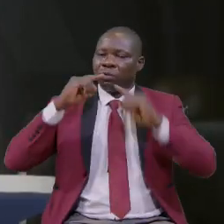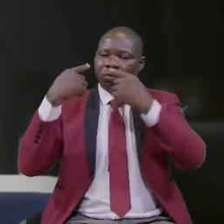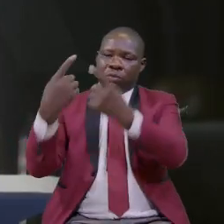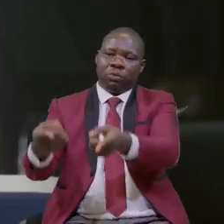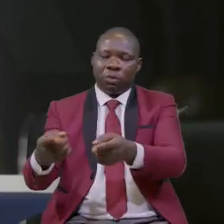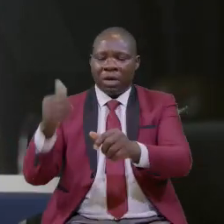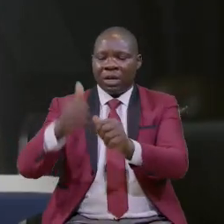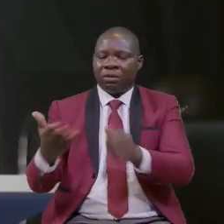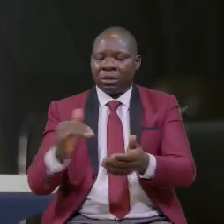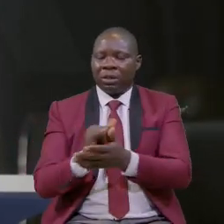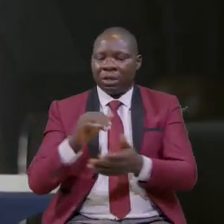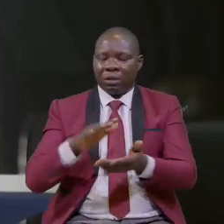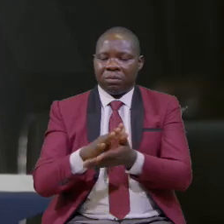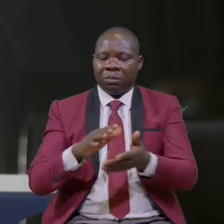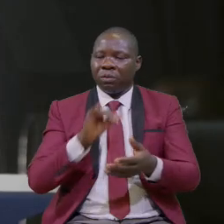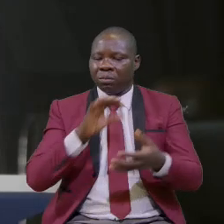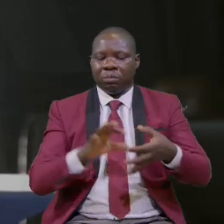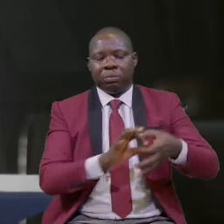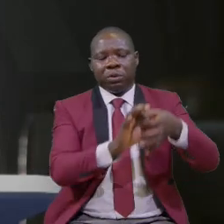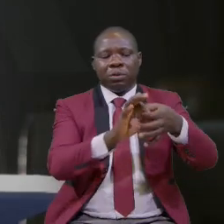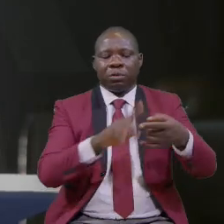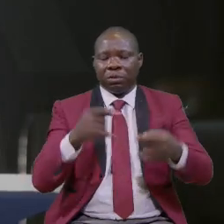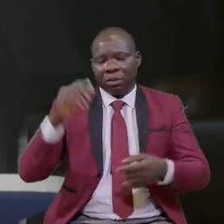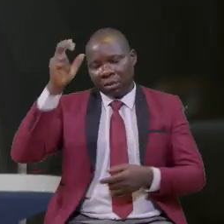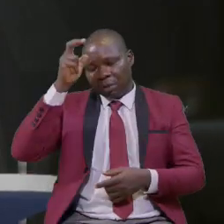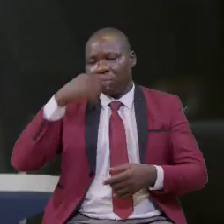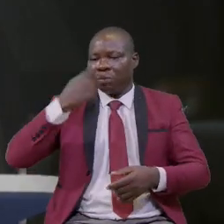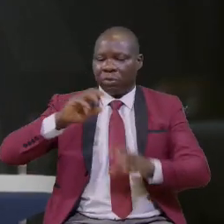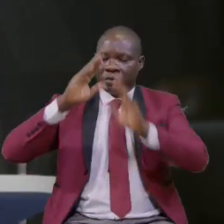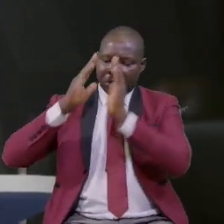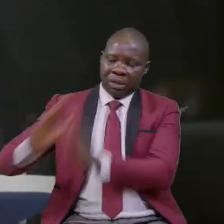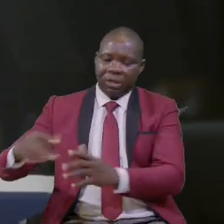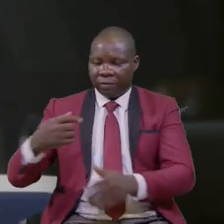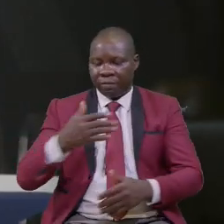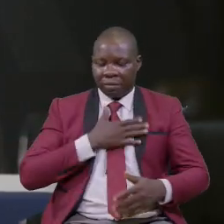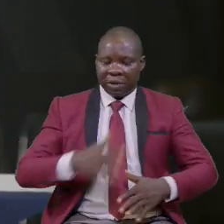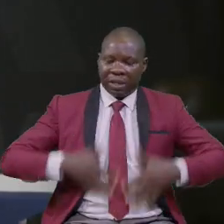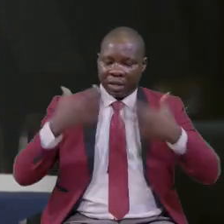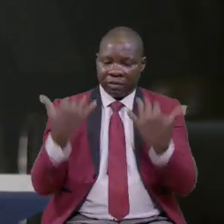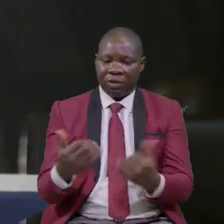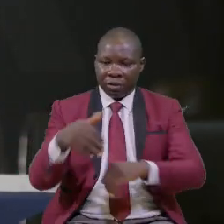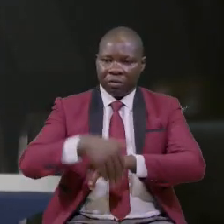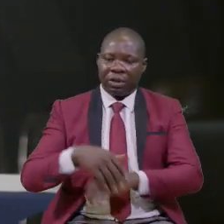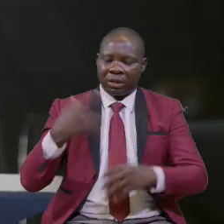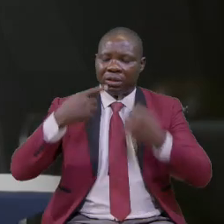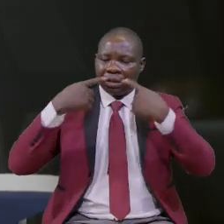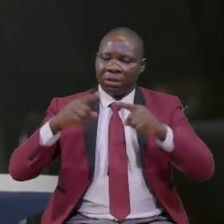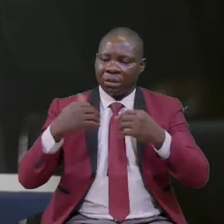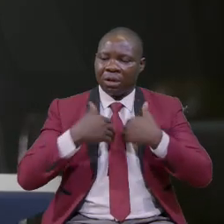Everything that belongs to the devil, it must go. The declaration has been made.